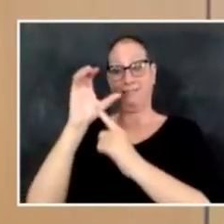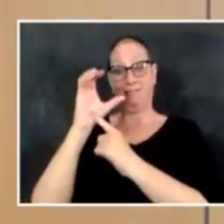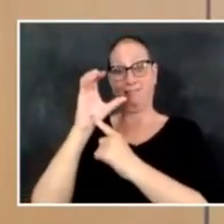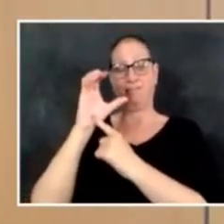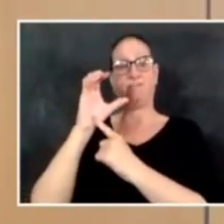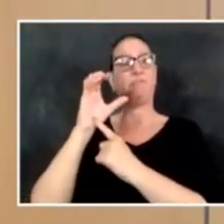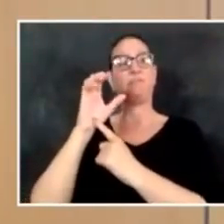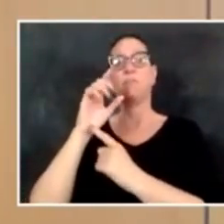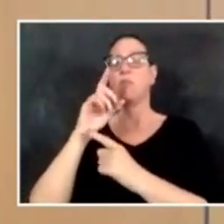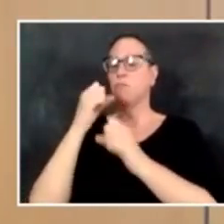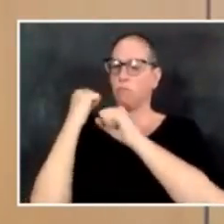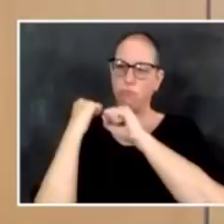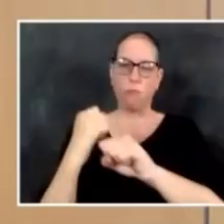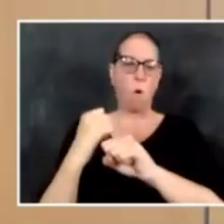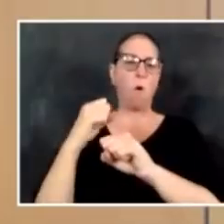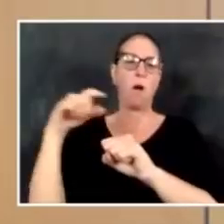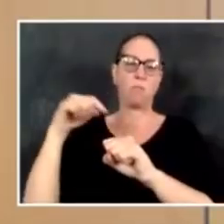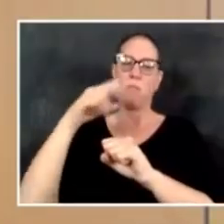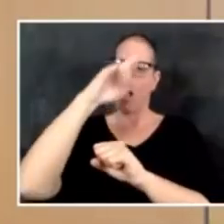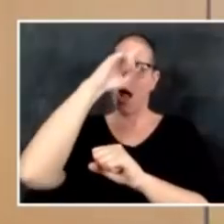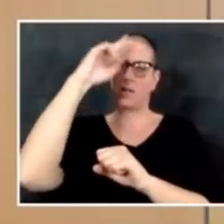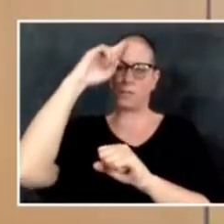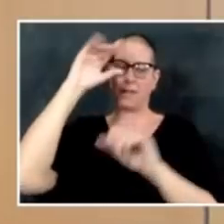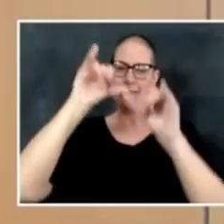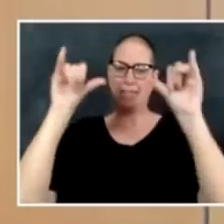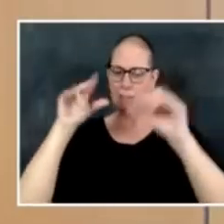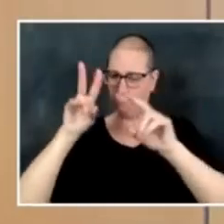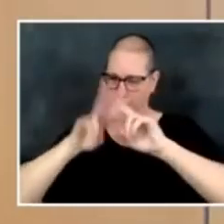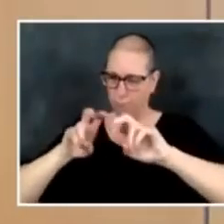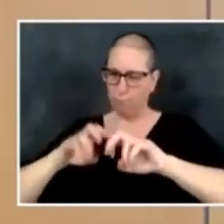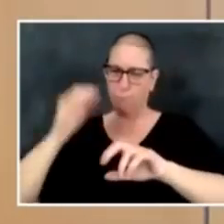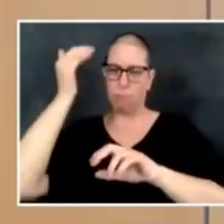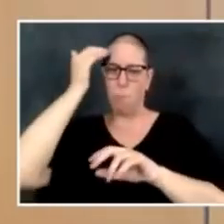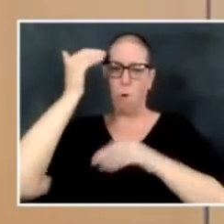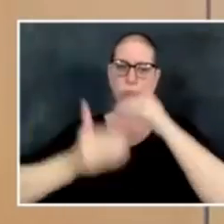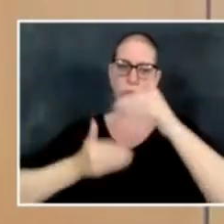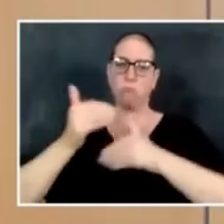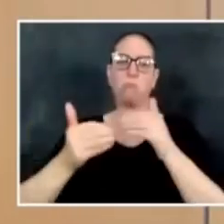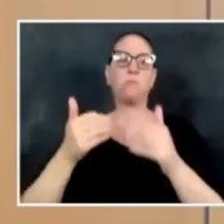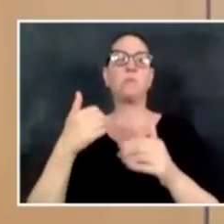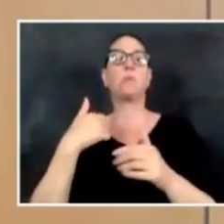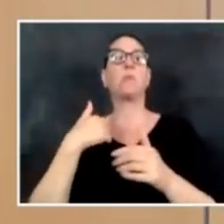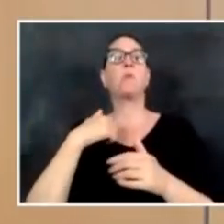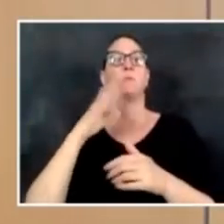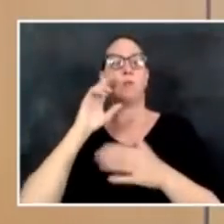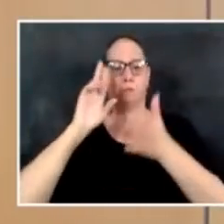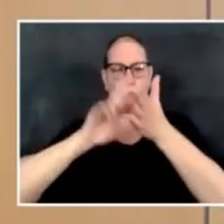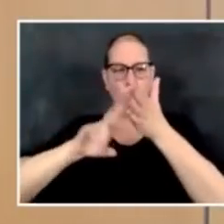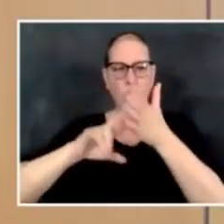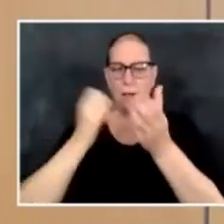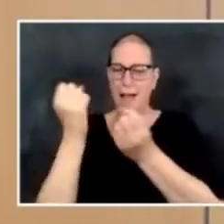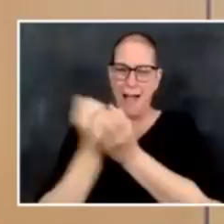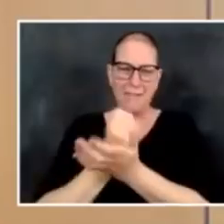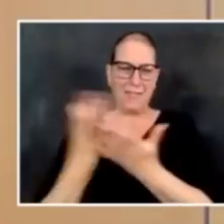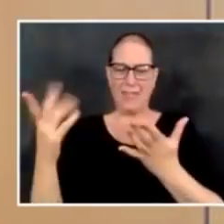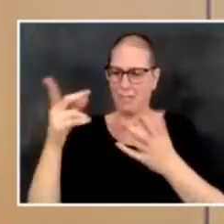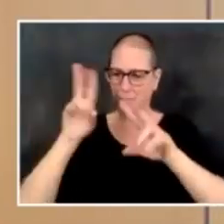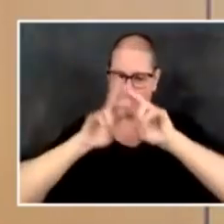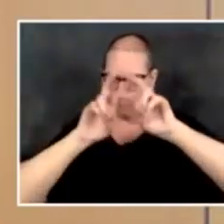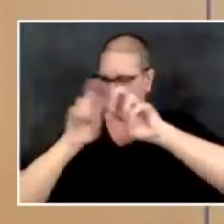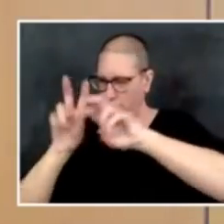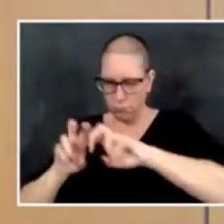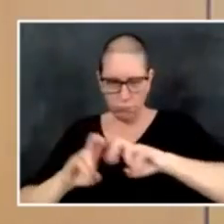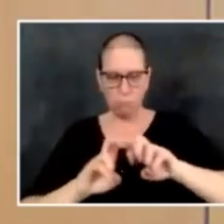certainly are leveraging all of the potential therapeutics that are made available in ways